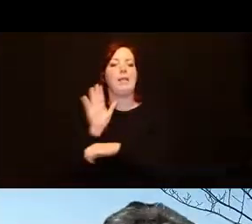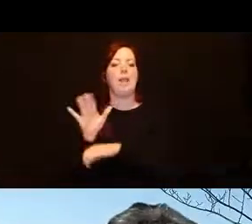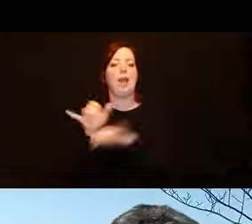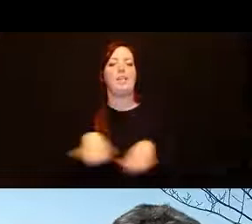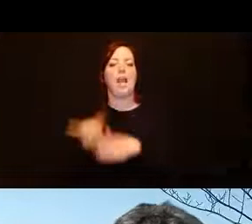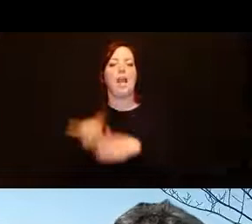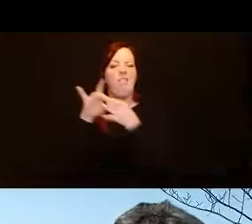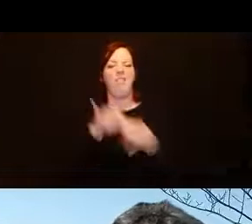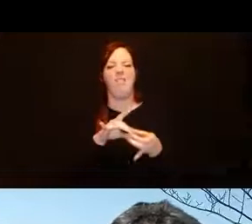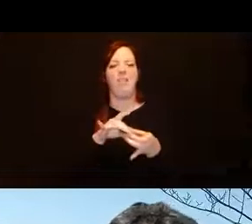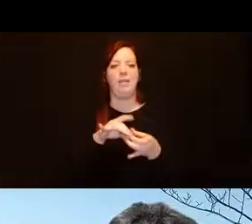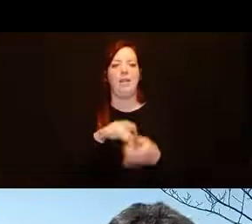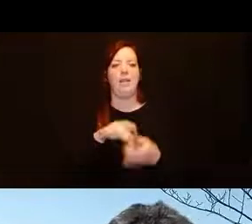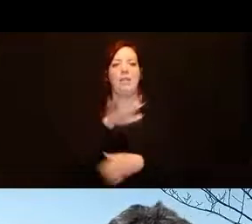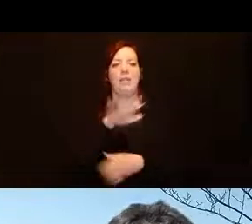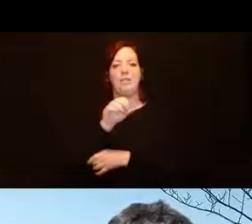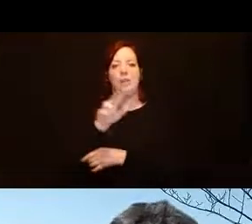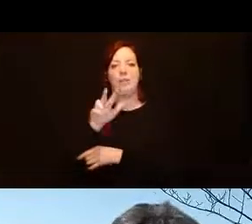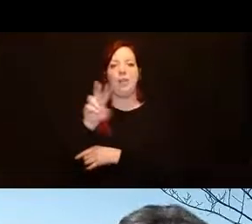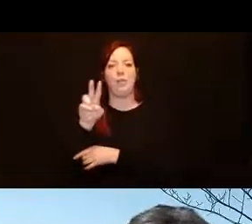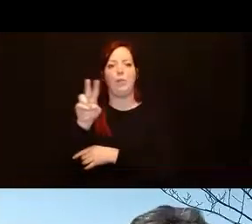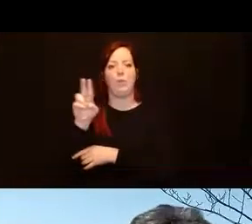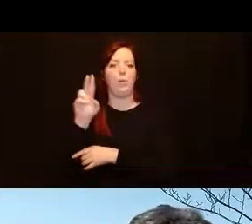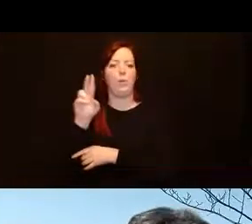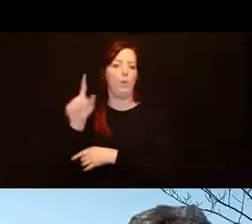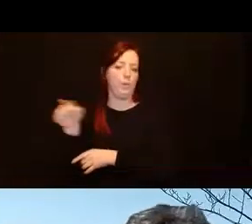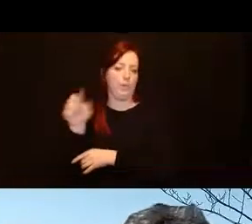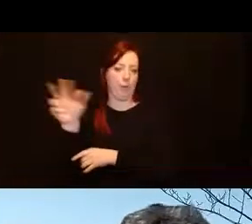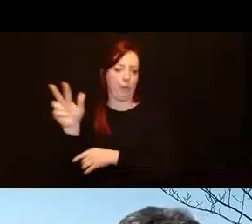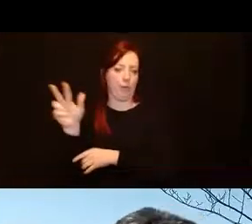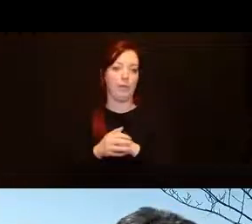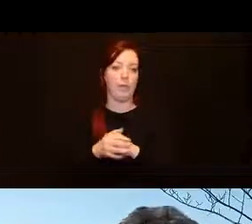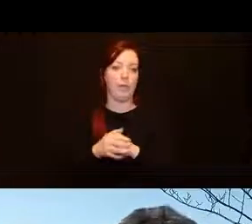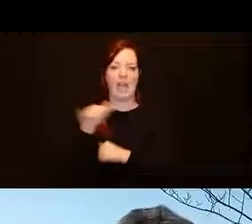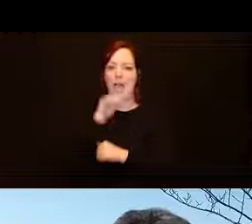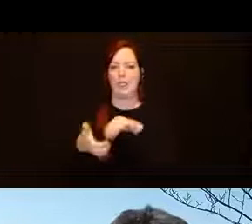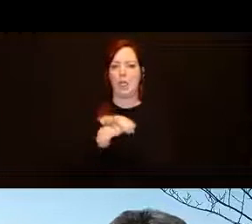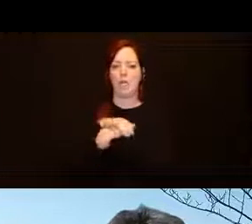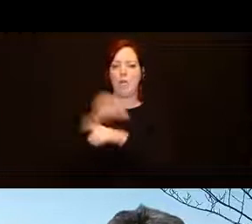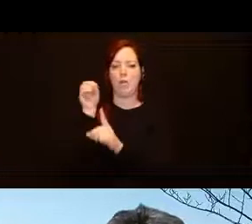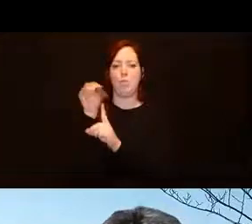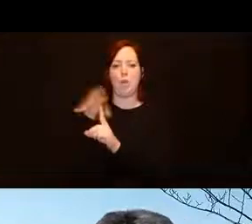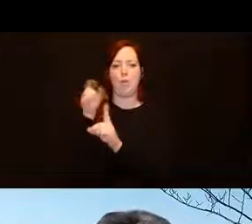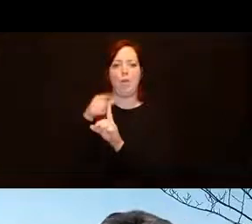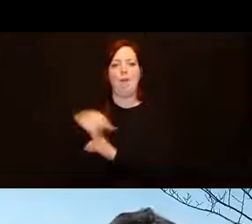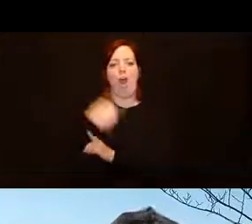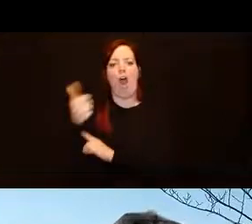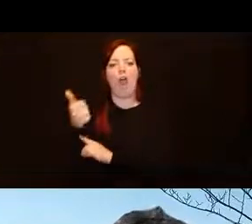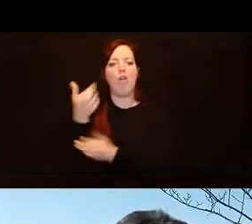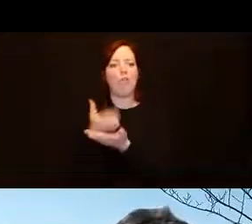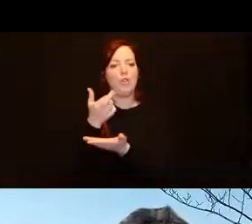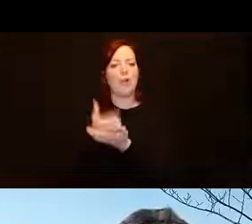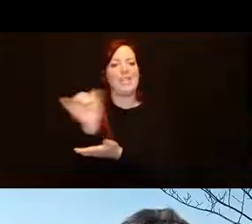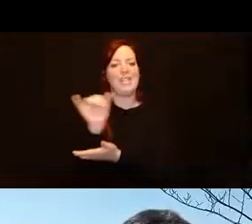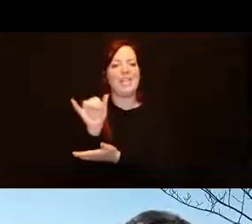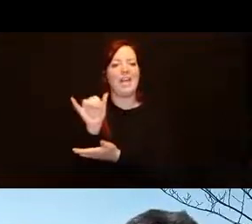50332-3 doesn't cover exposure from other sources than PMPs. So that's why we decided to